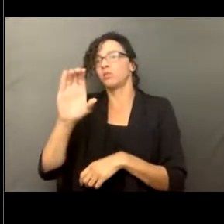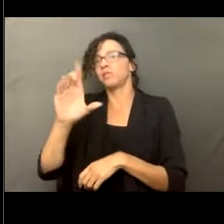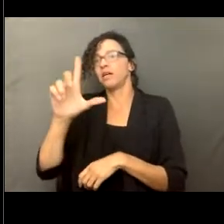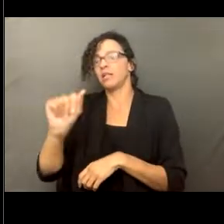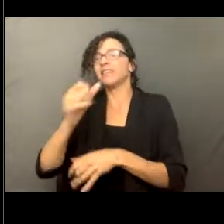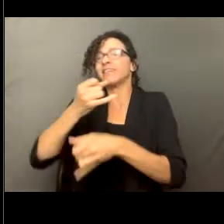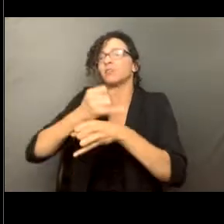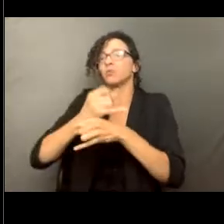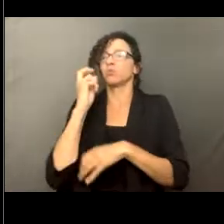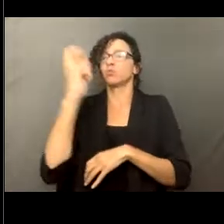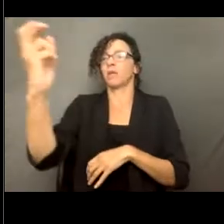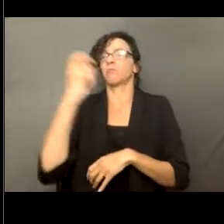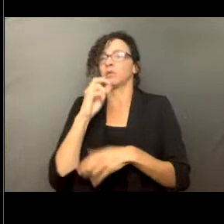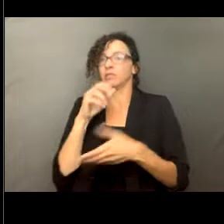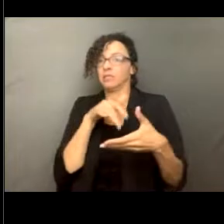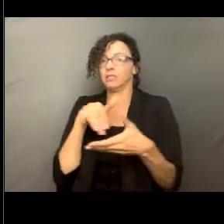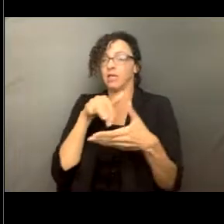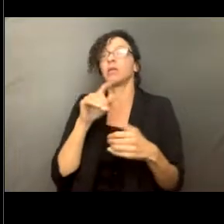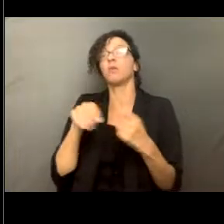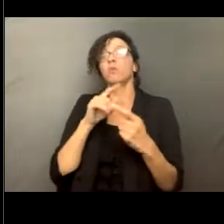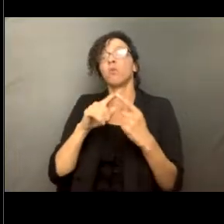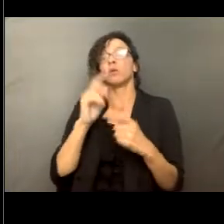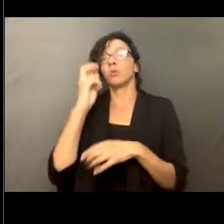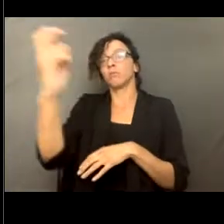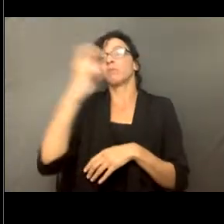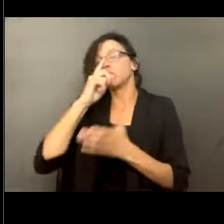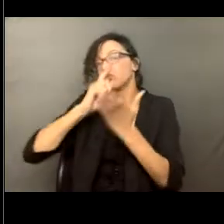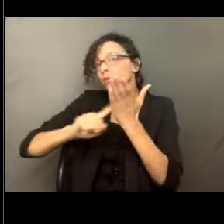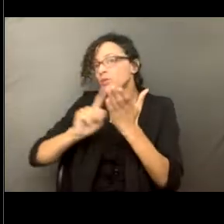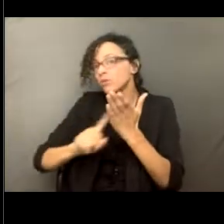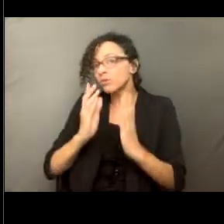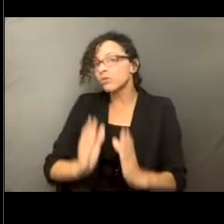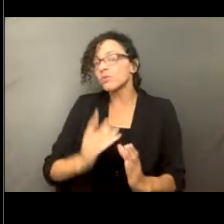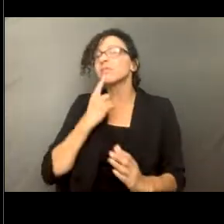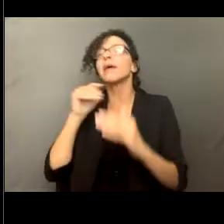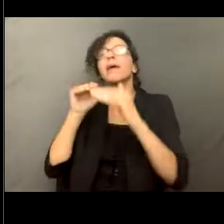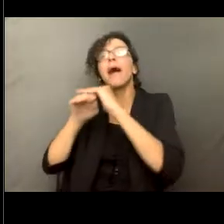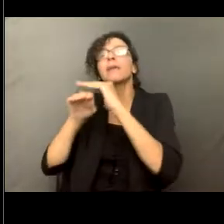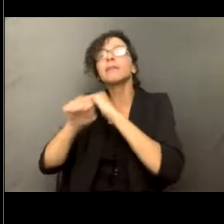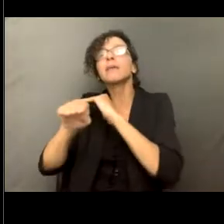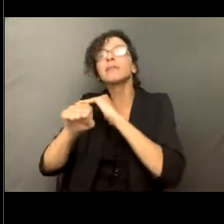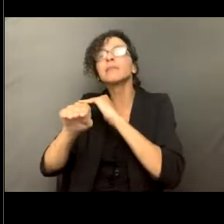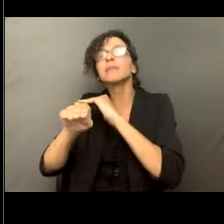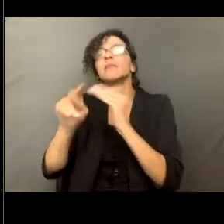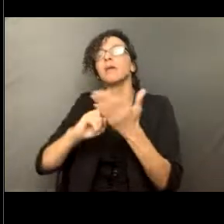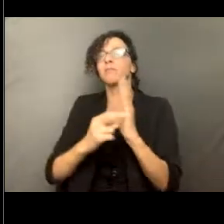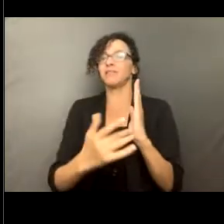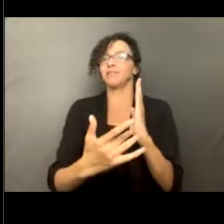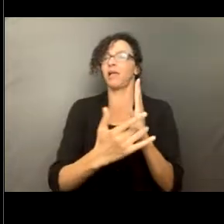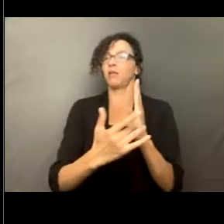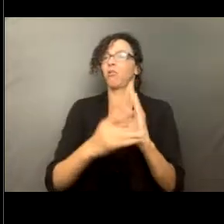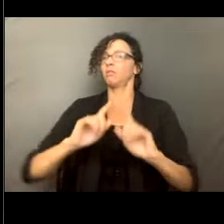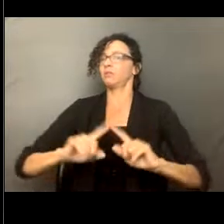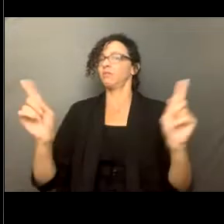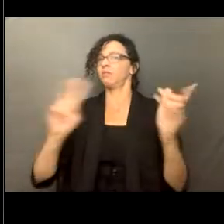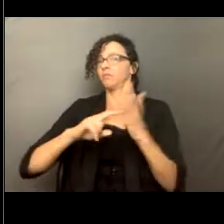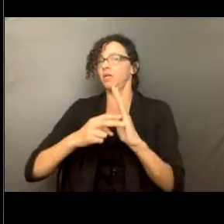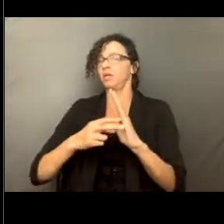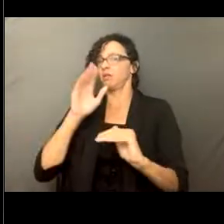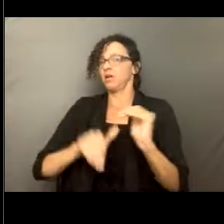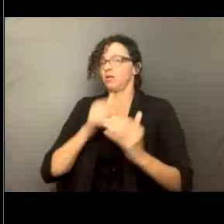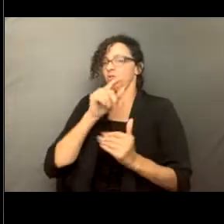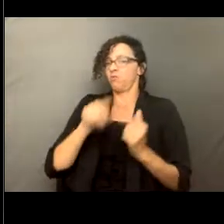that when transportation researchers say access, they mean something pretty technical and different from what I mean when I say access.